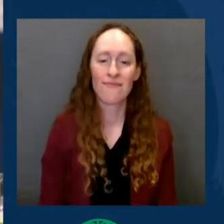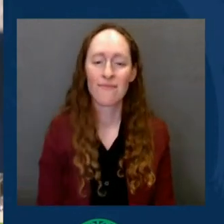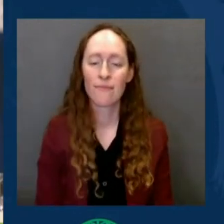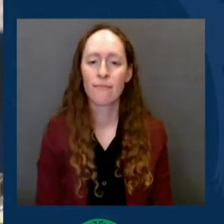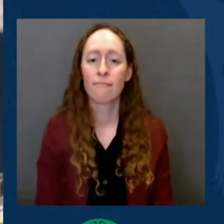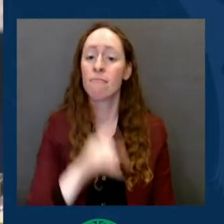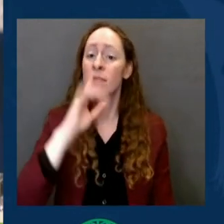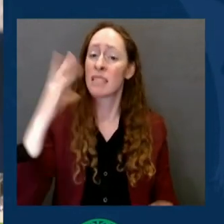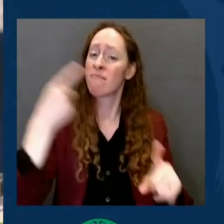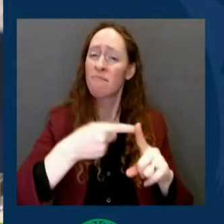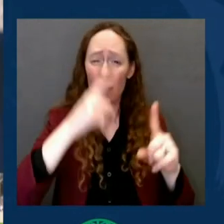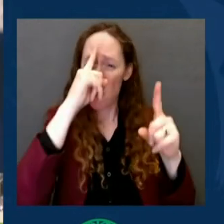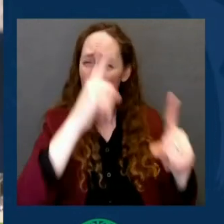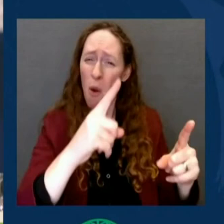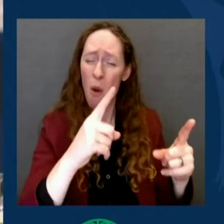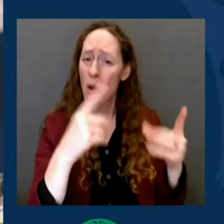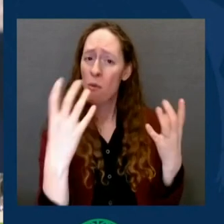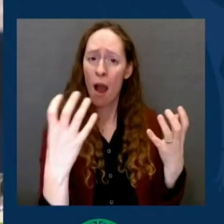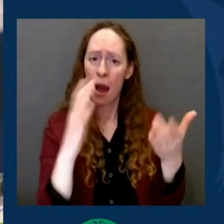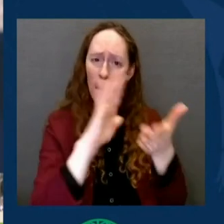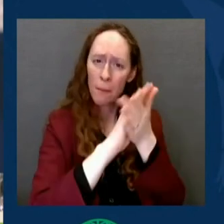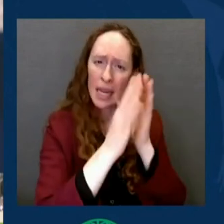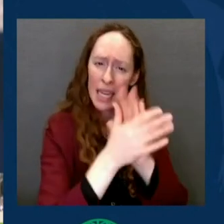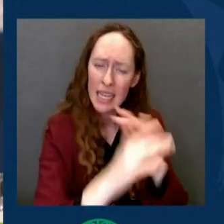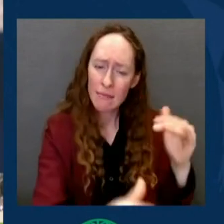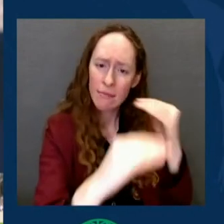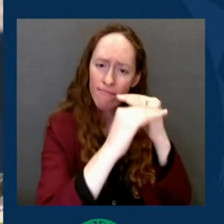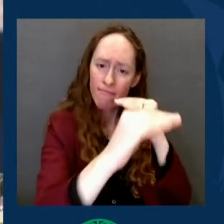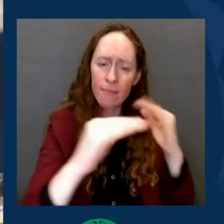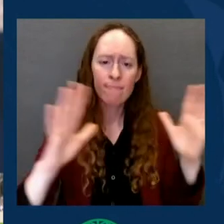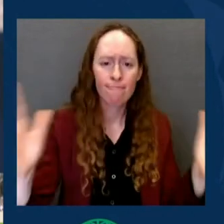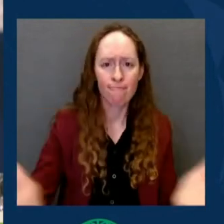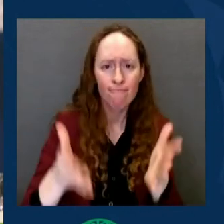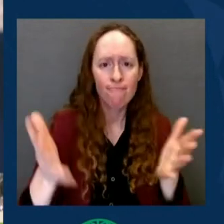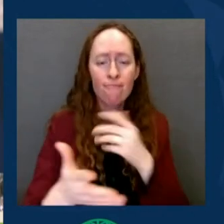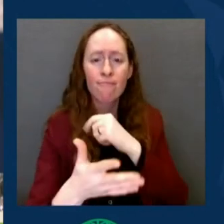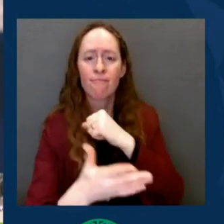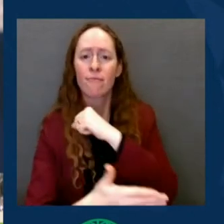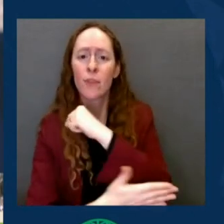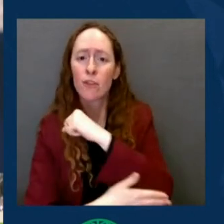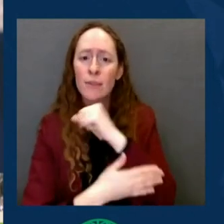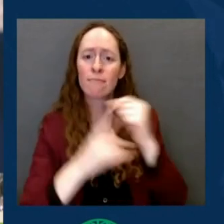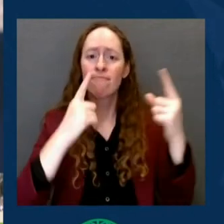development, good governance, democracy, and human rights.